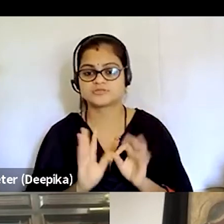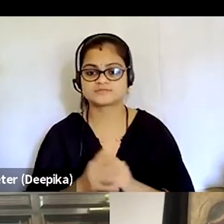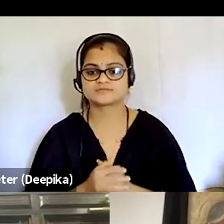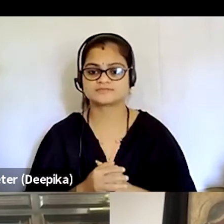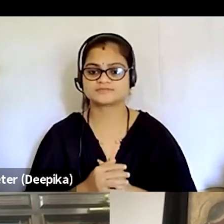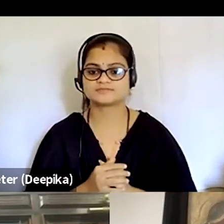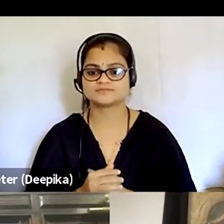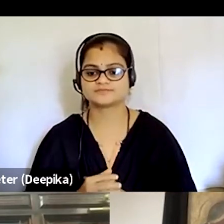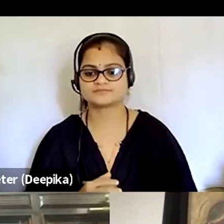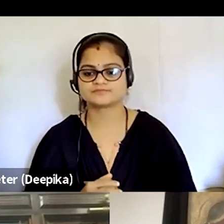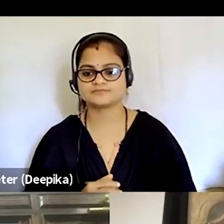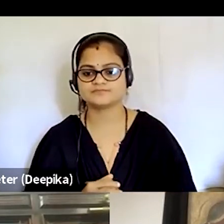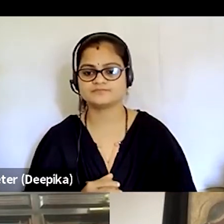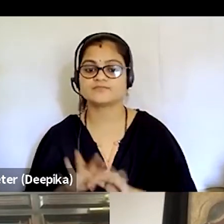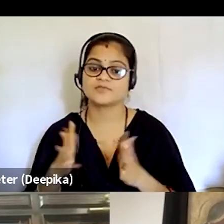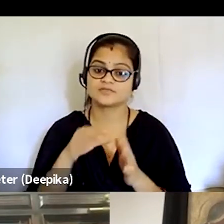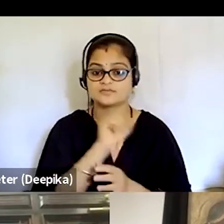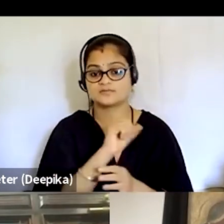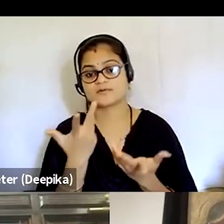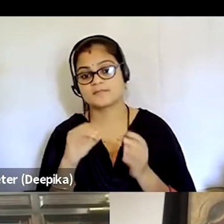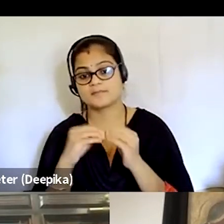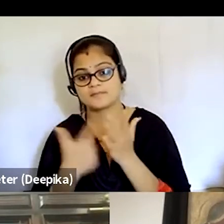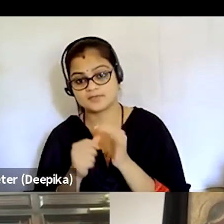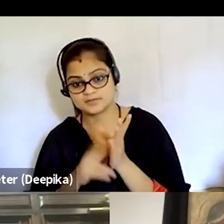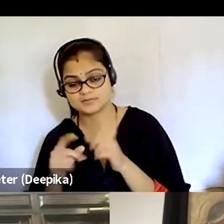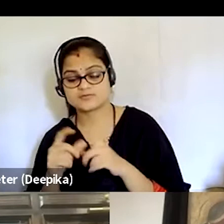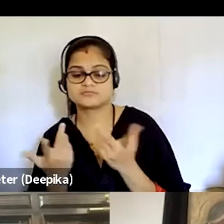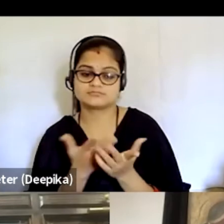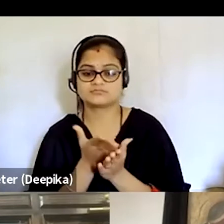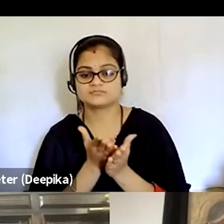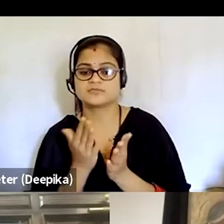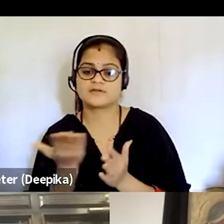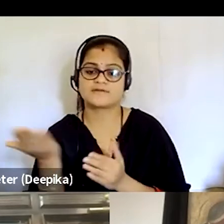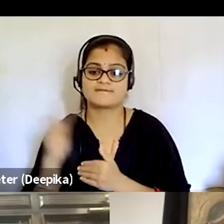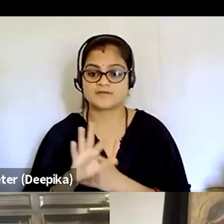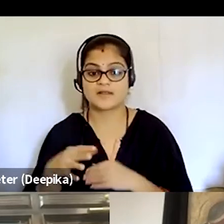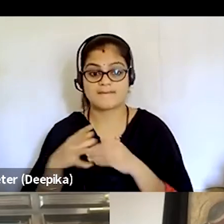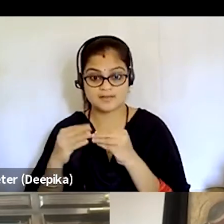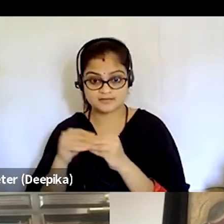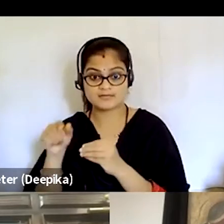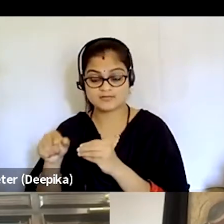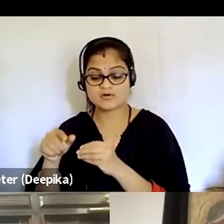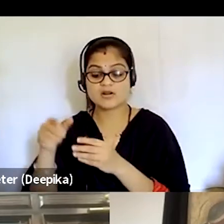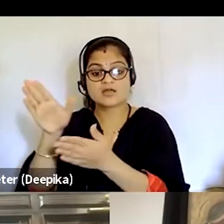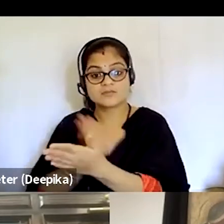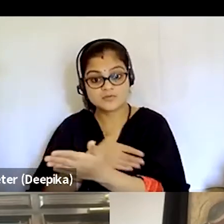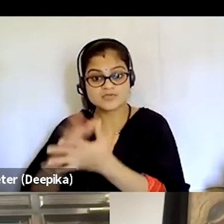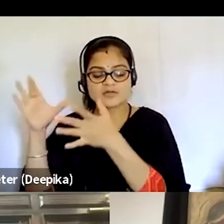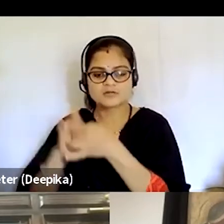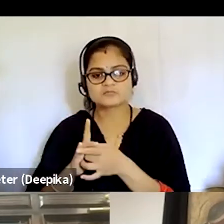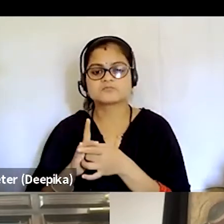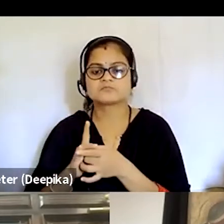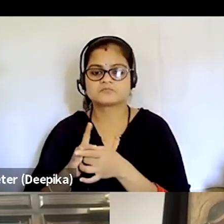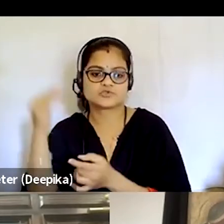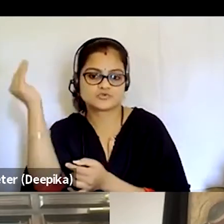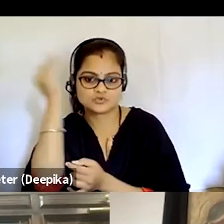band. So the Bangalorean is so well educated musically, that you could take